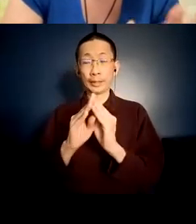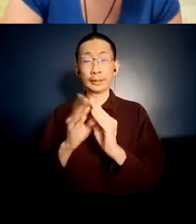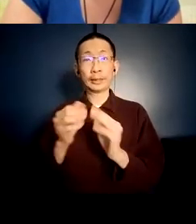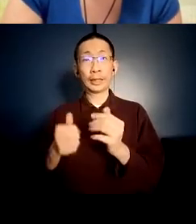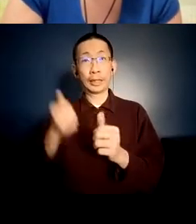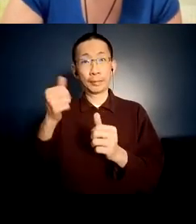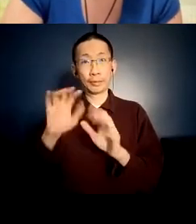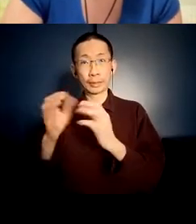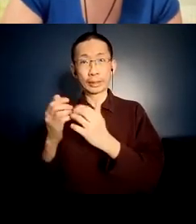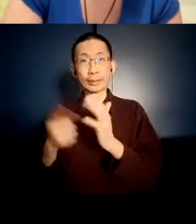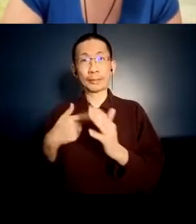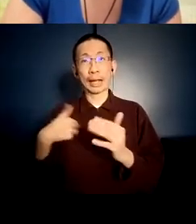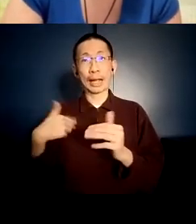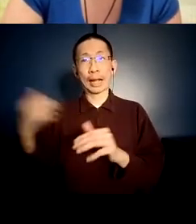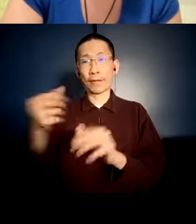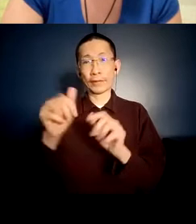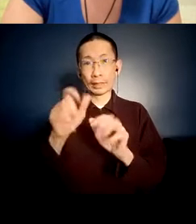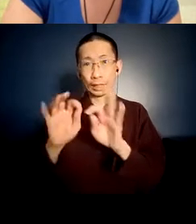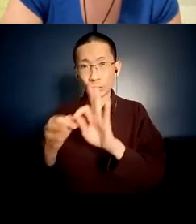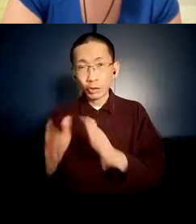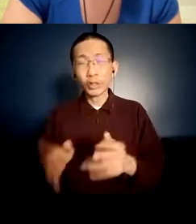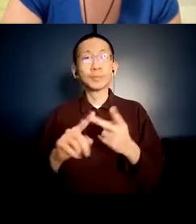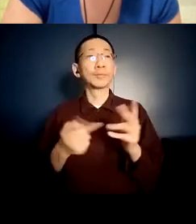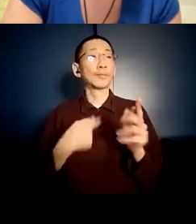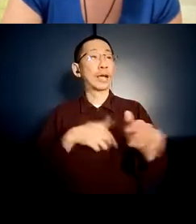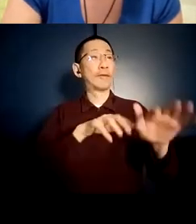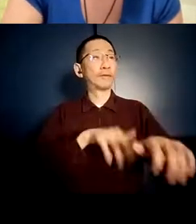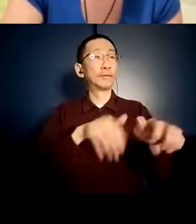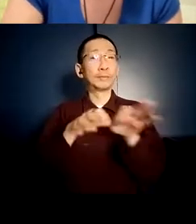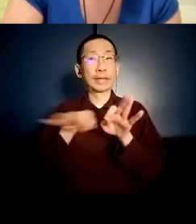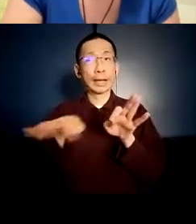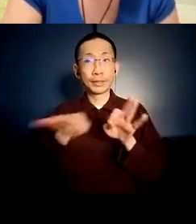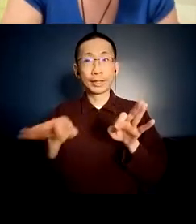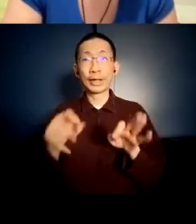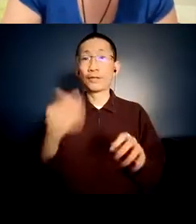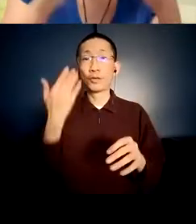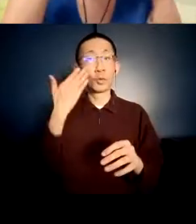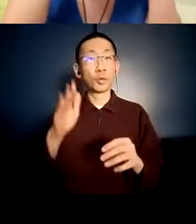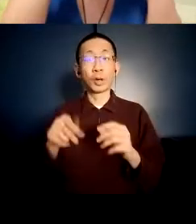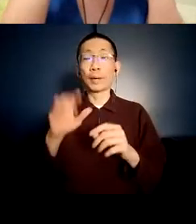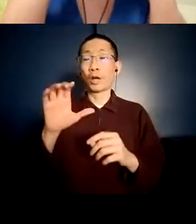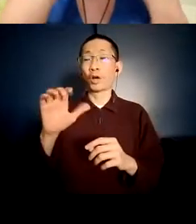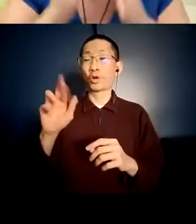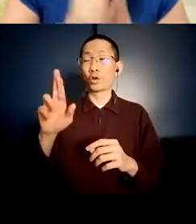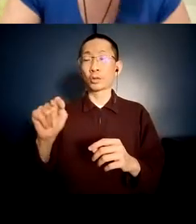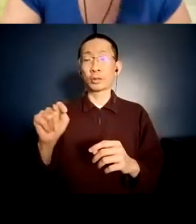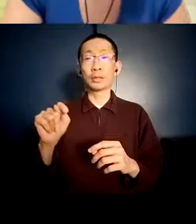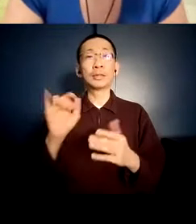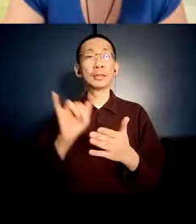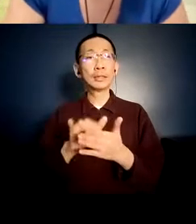sometimes I have ASL interpreters, sometimes I have CART captioning. If you're not familiar with CART, it is